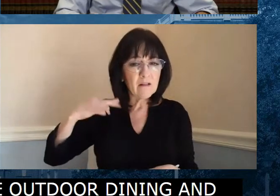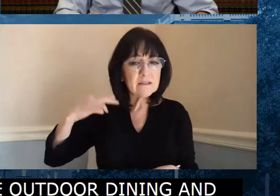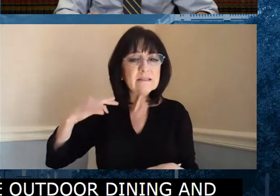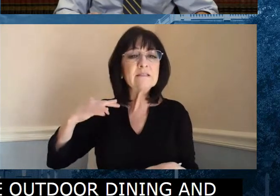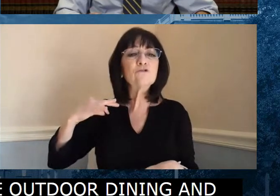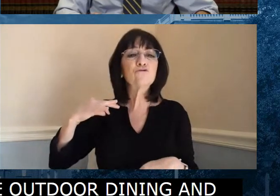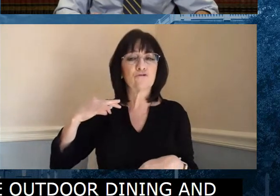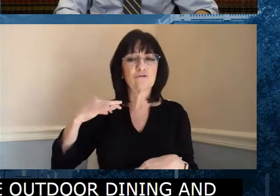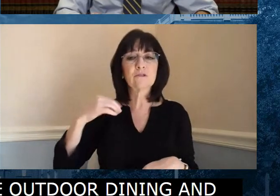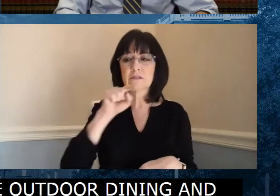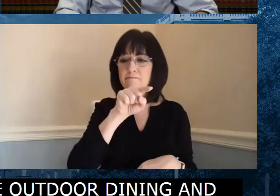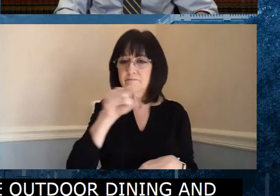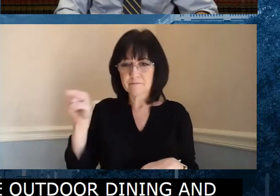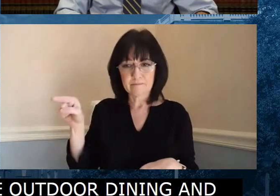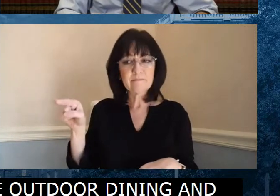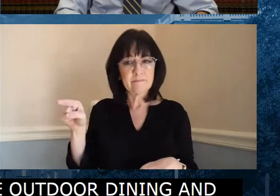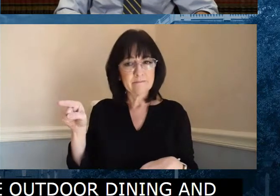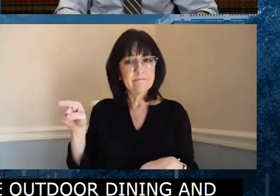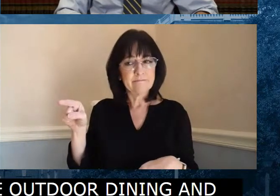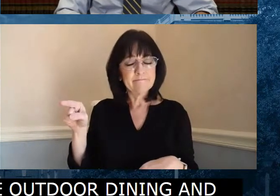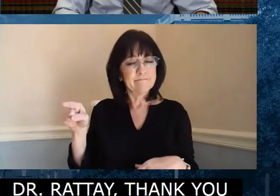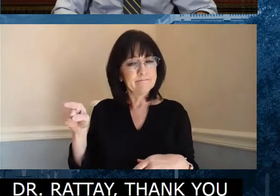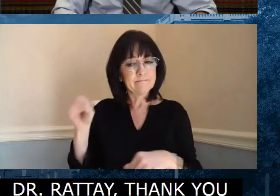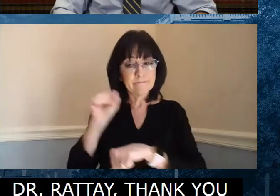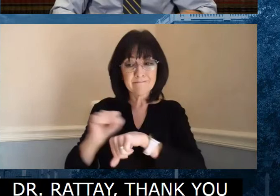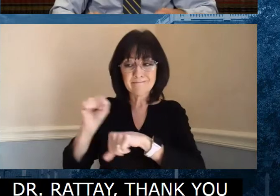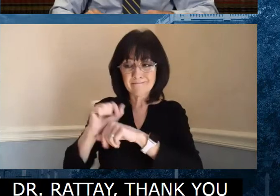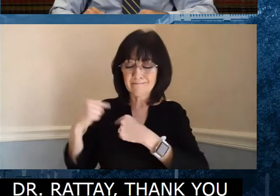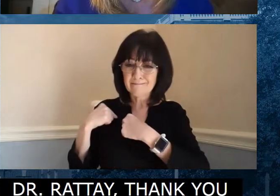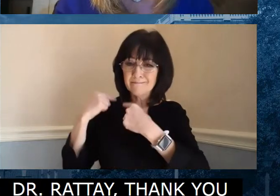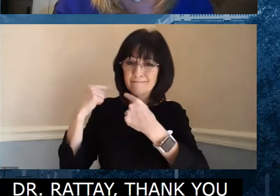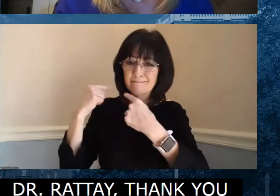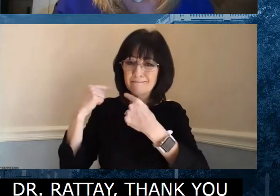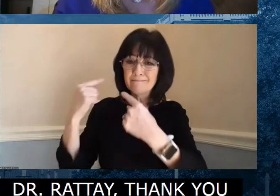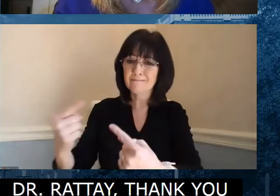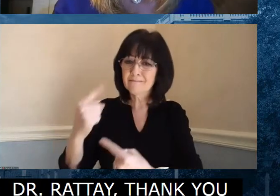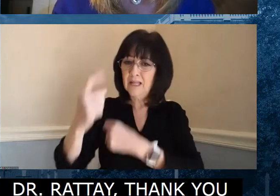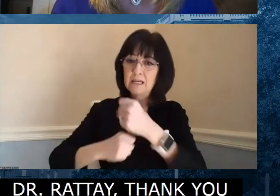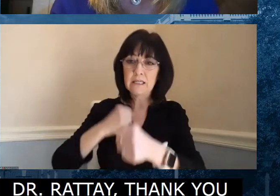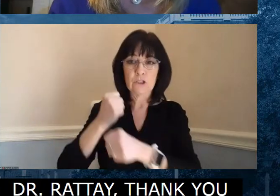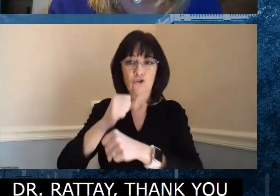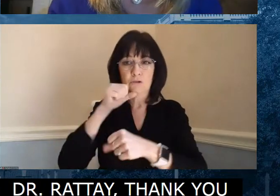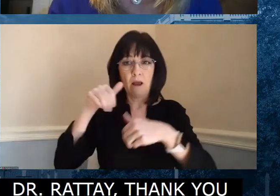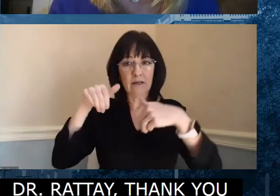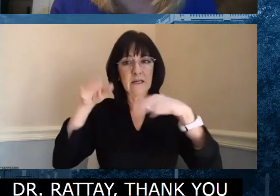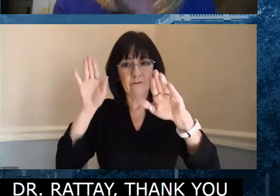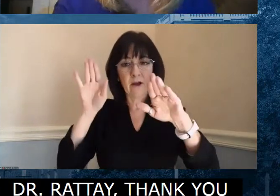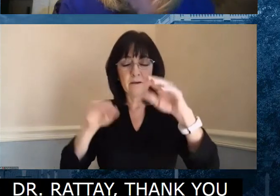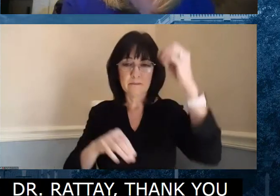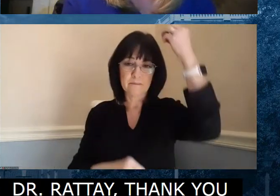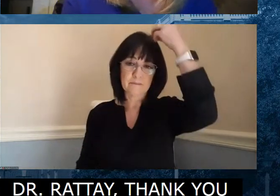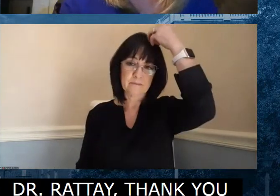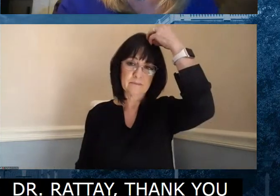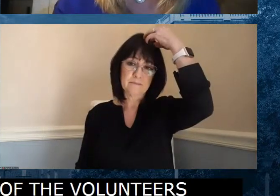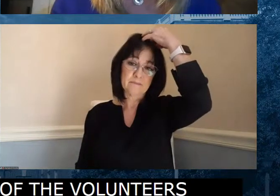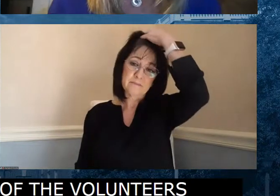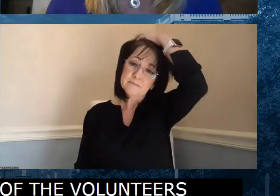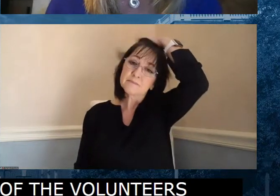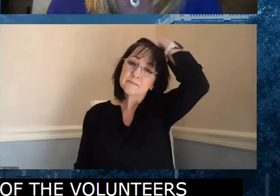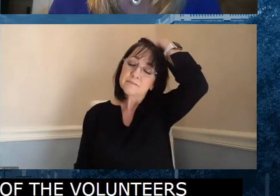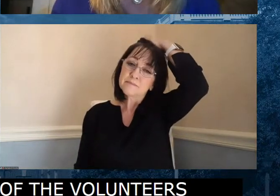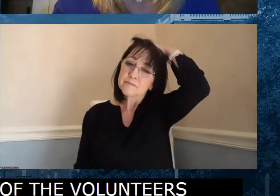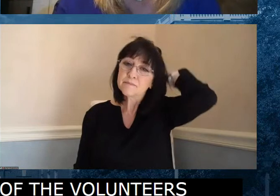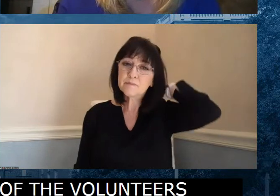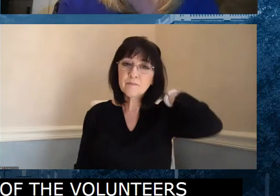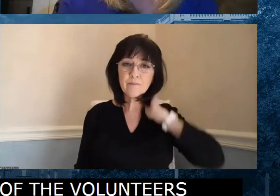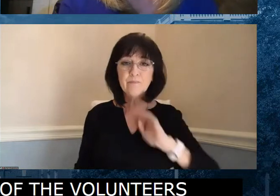leaning into this now for over a year. We appreciate your great work. Thank you so much, Governor. So I'm going to highlight a